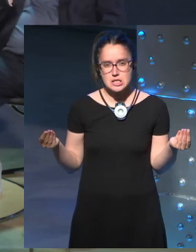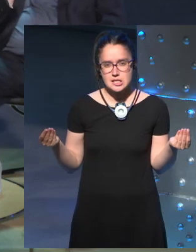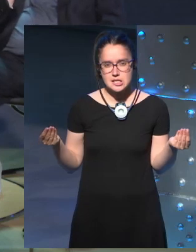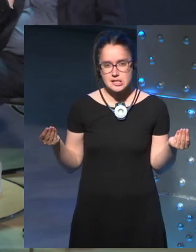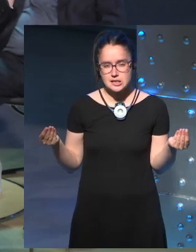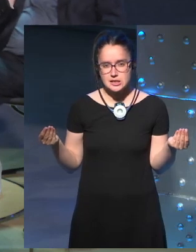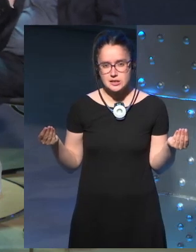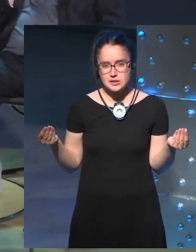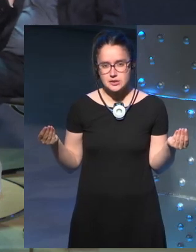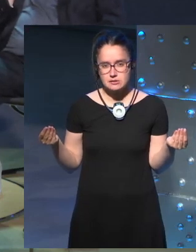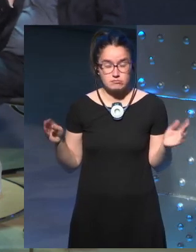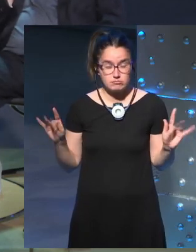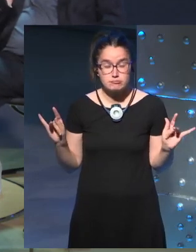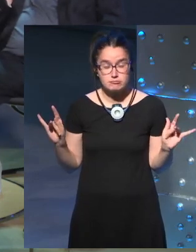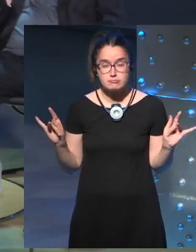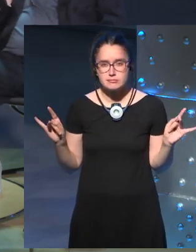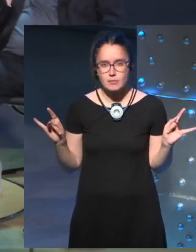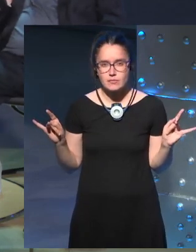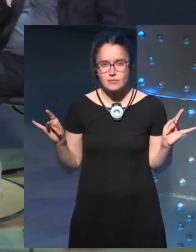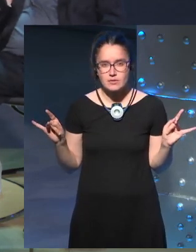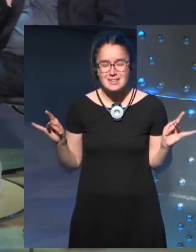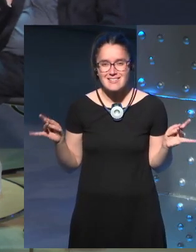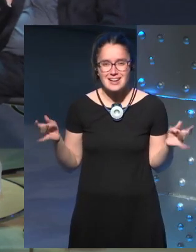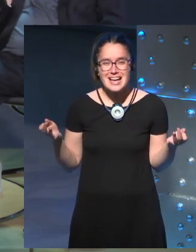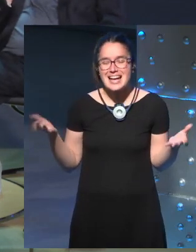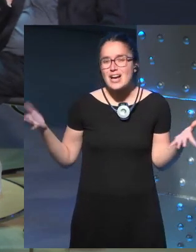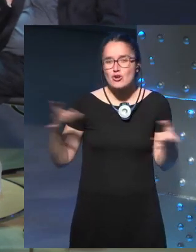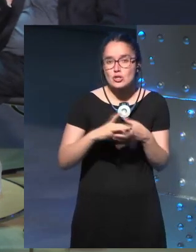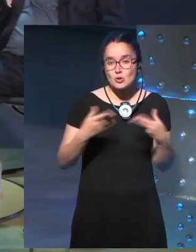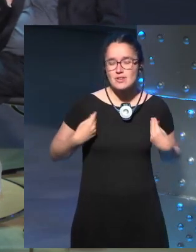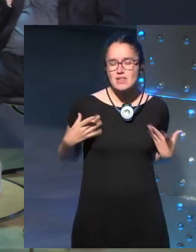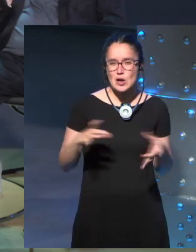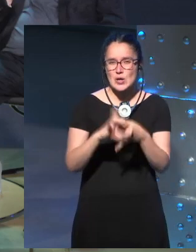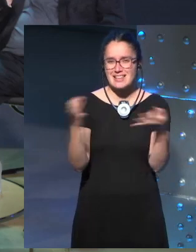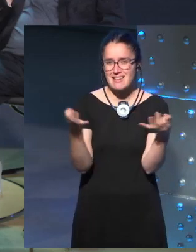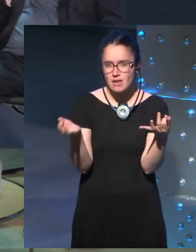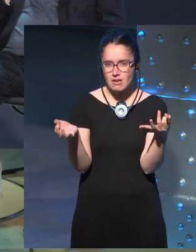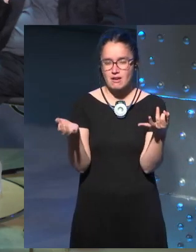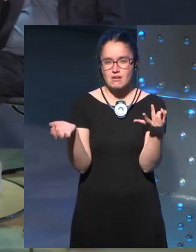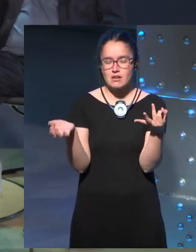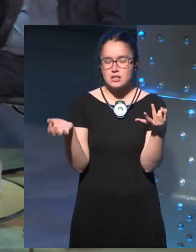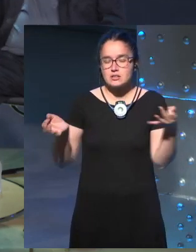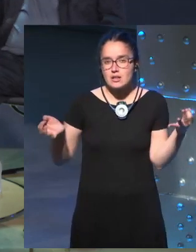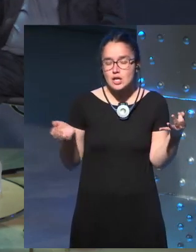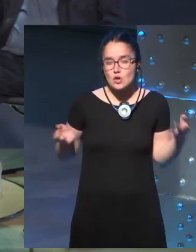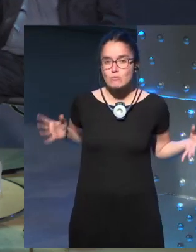what is it that connects together a life, right? And what is it that connects